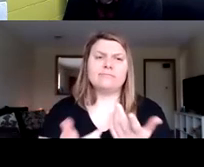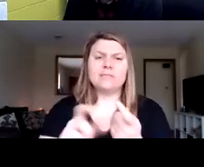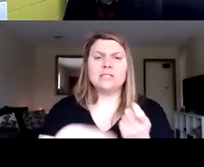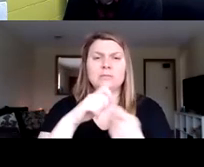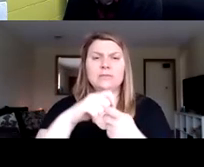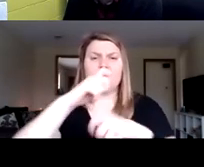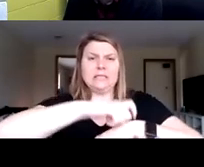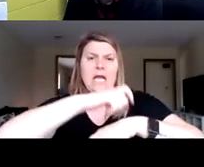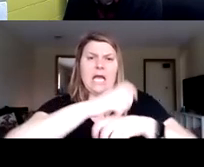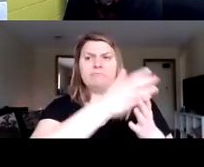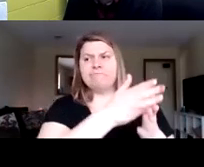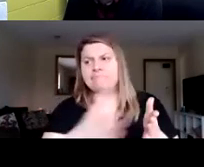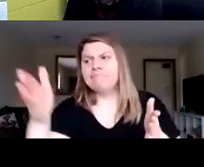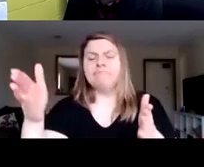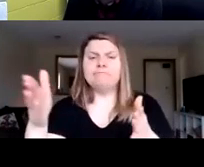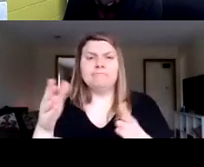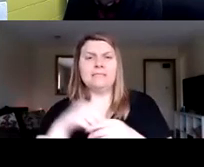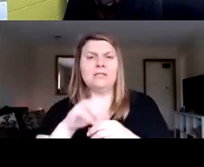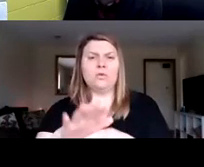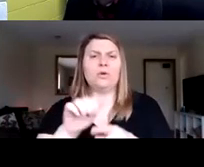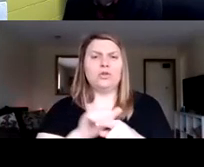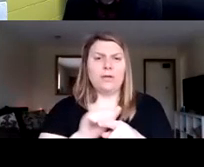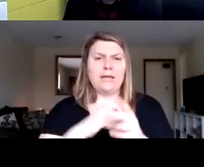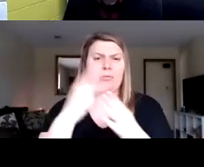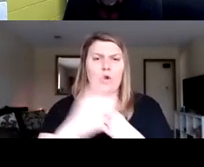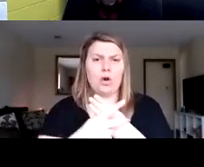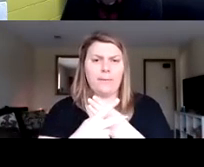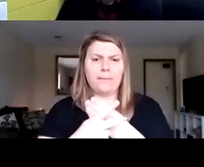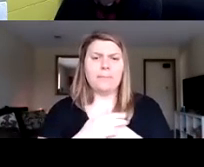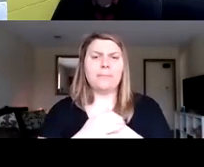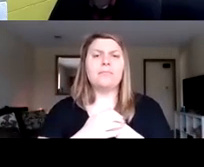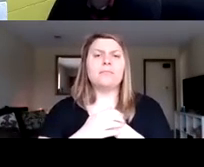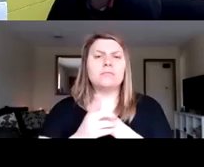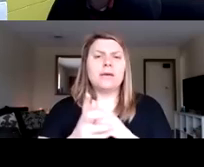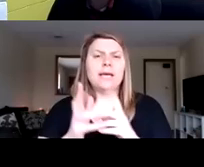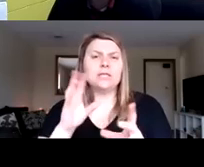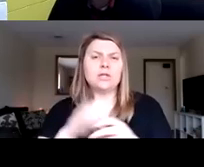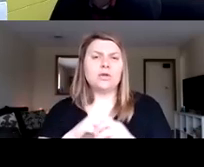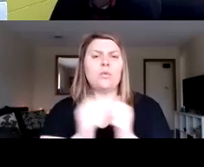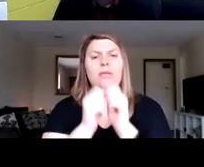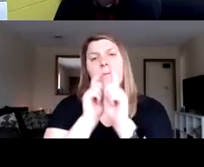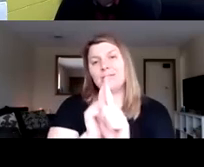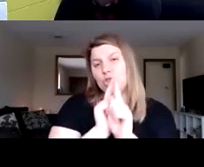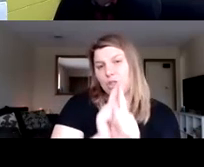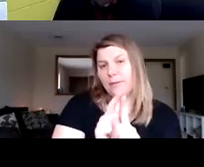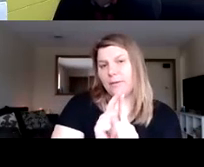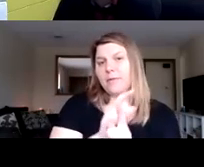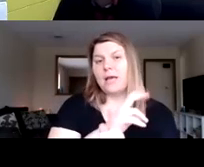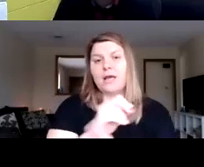of time in your training program. It's built in with mentorship and